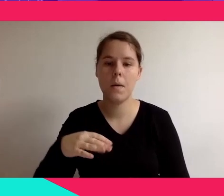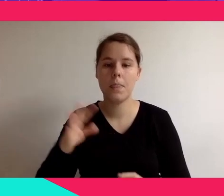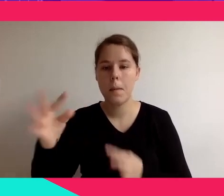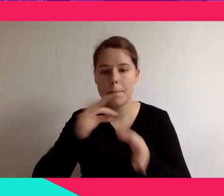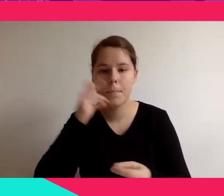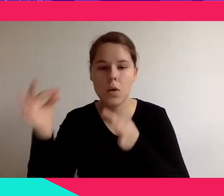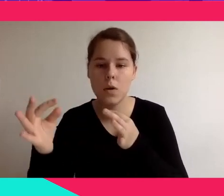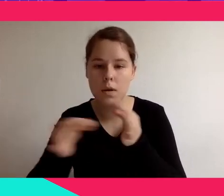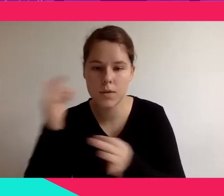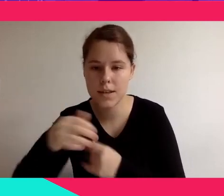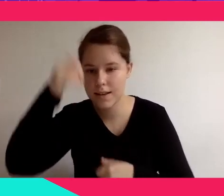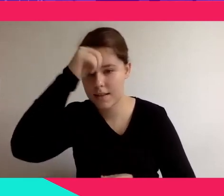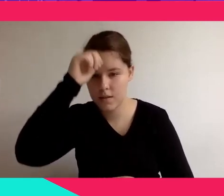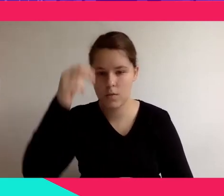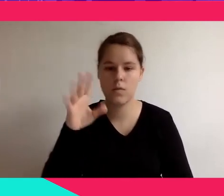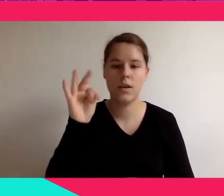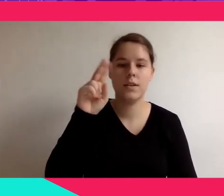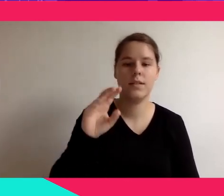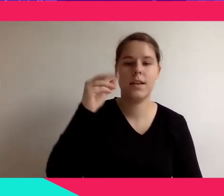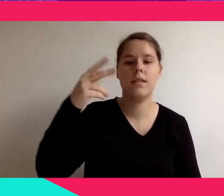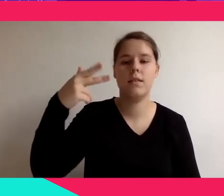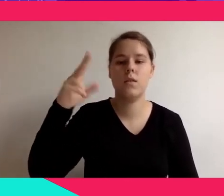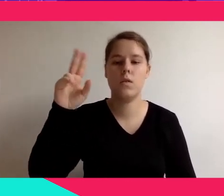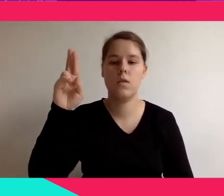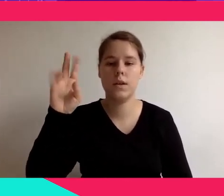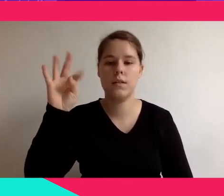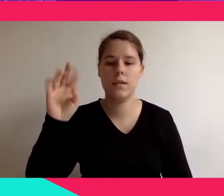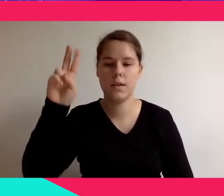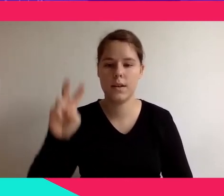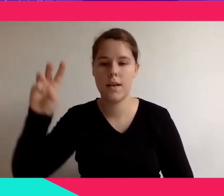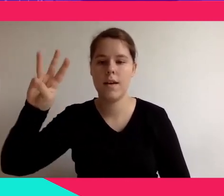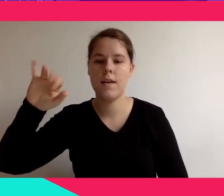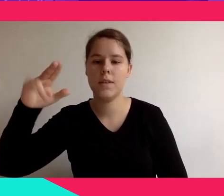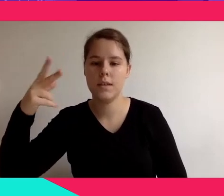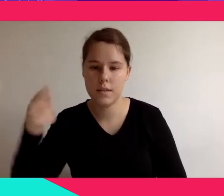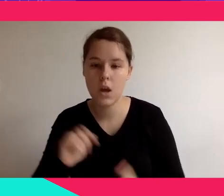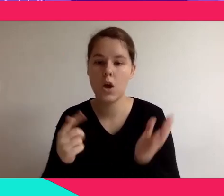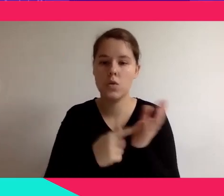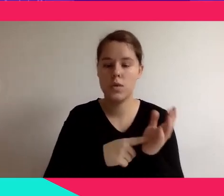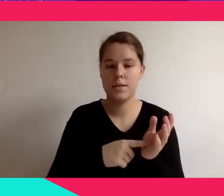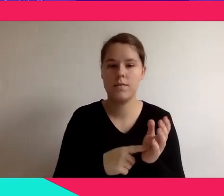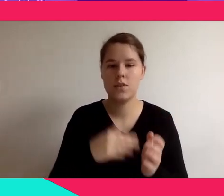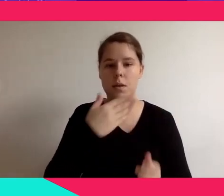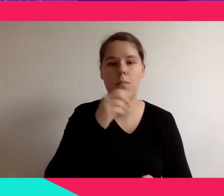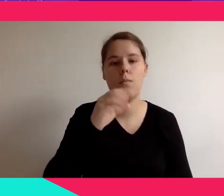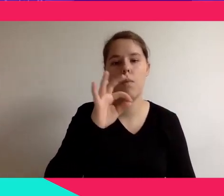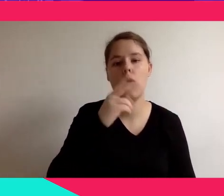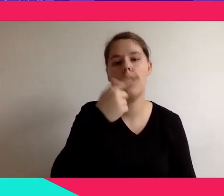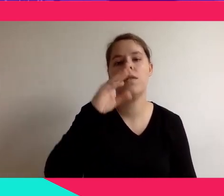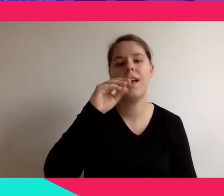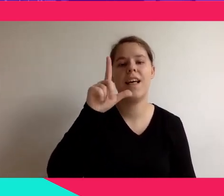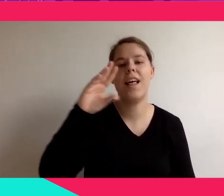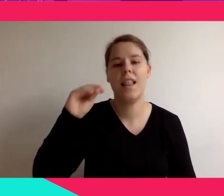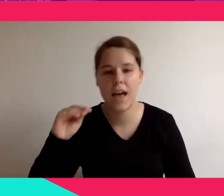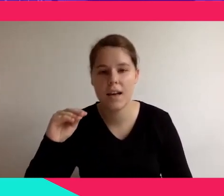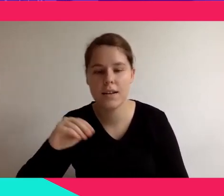number of 3D scanned models from the SMK collection in a sultry winter landscape. And